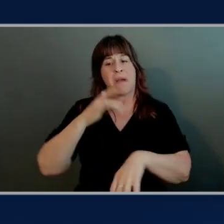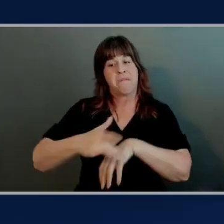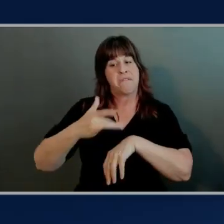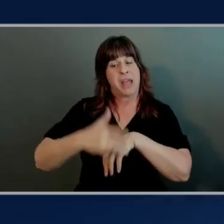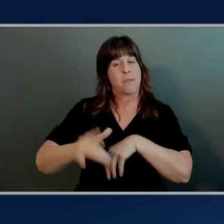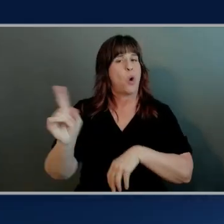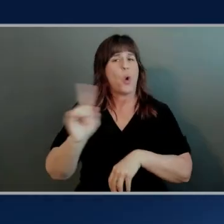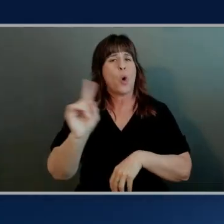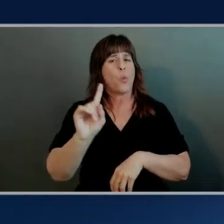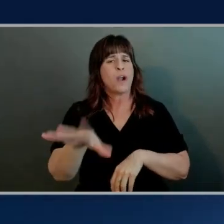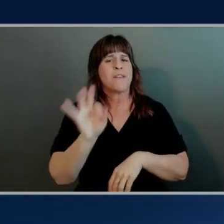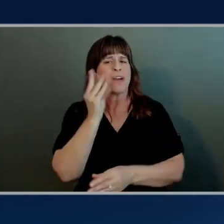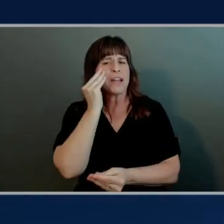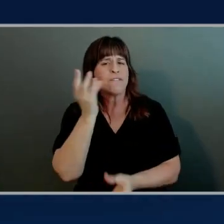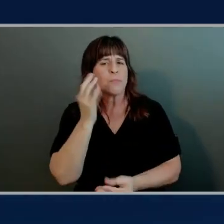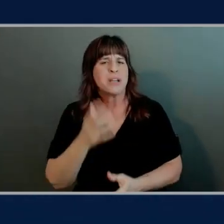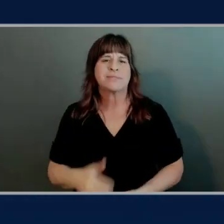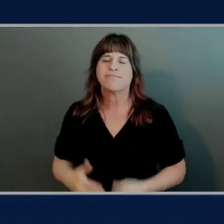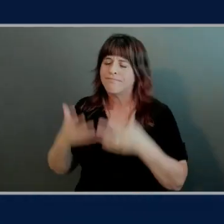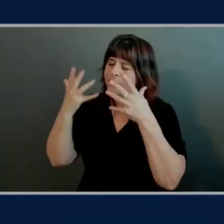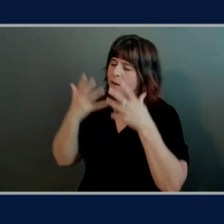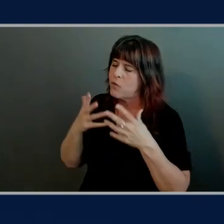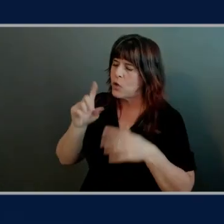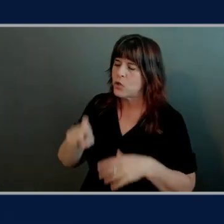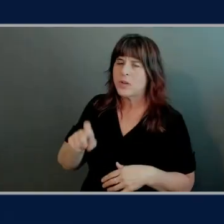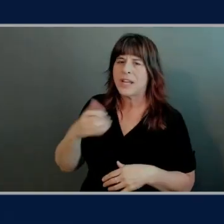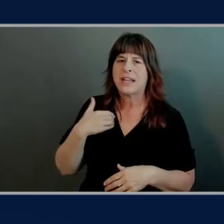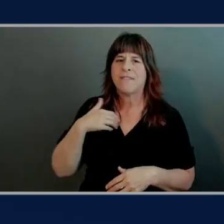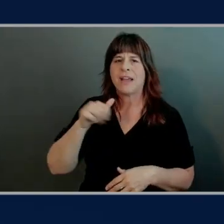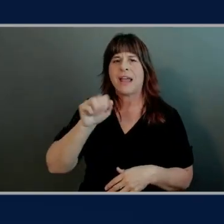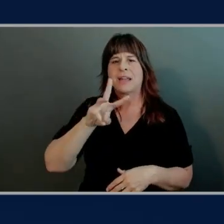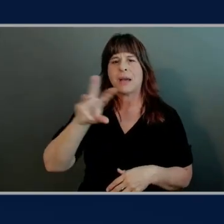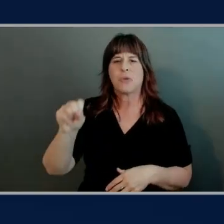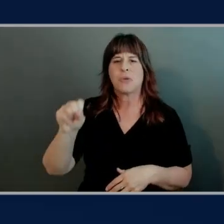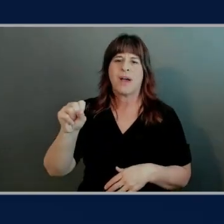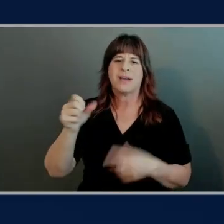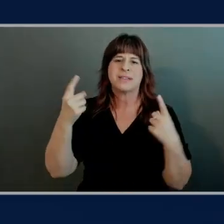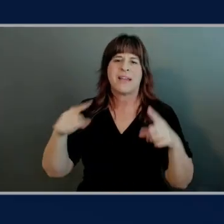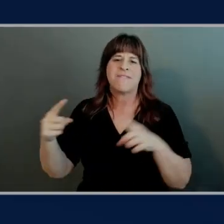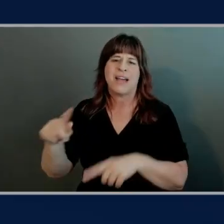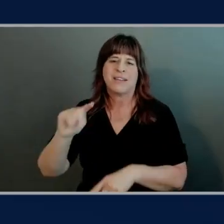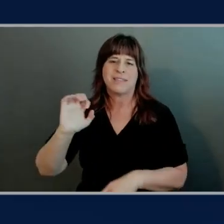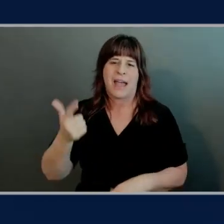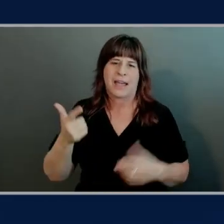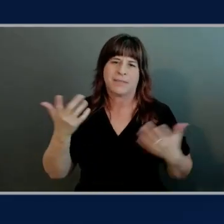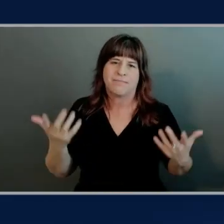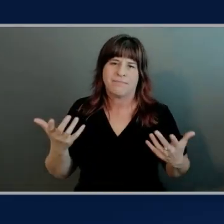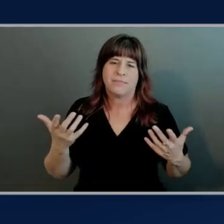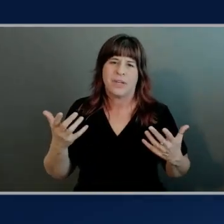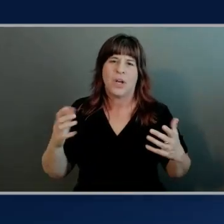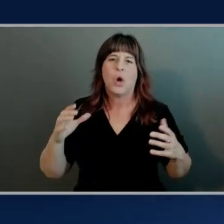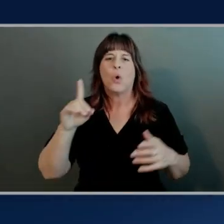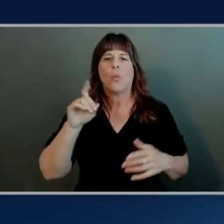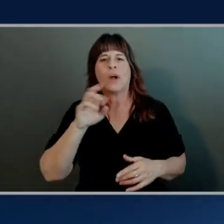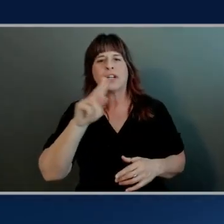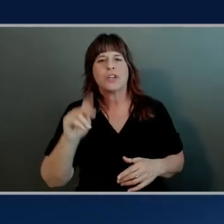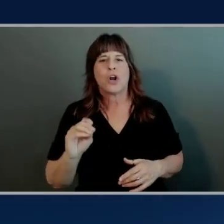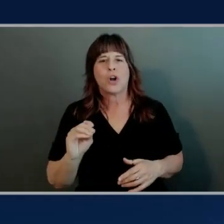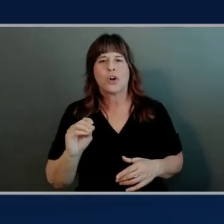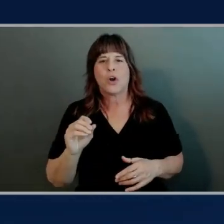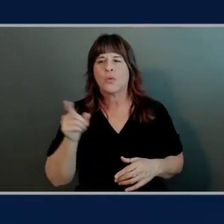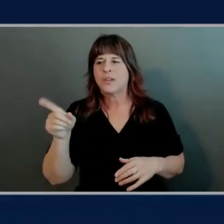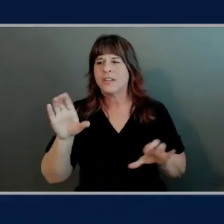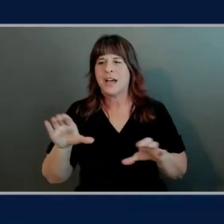could they find it? Well, unfortunately, you do need an AWS event to actually do that. So we're going to do it when Darko's thing